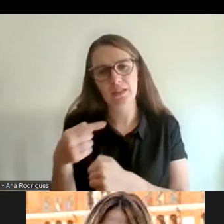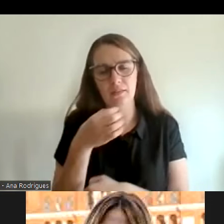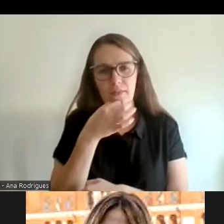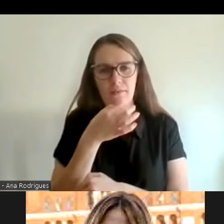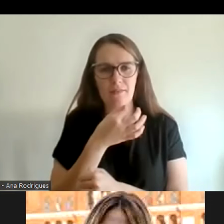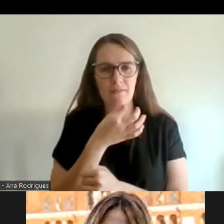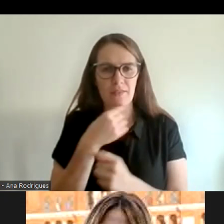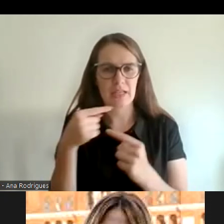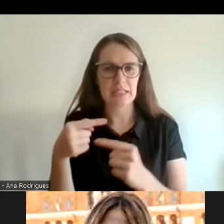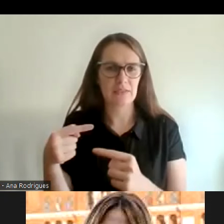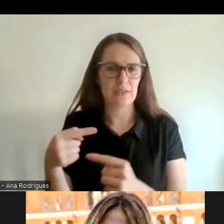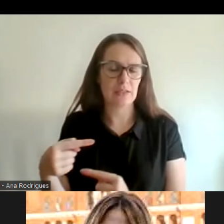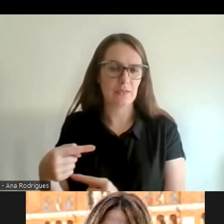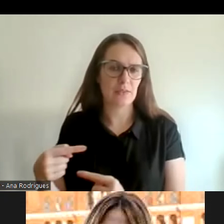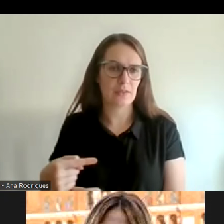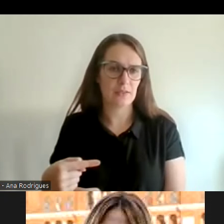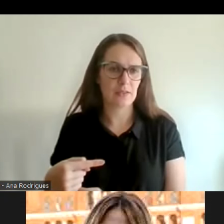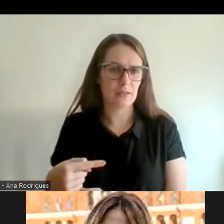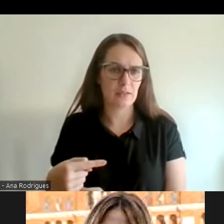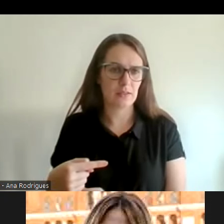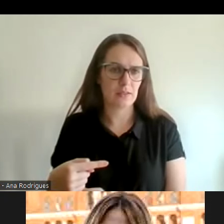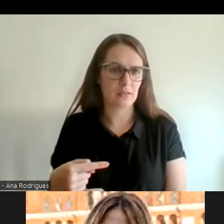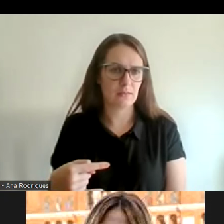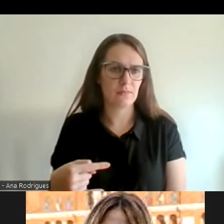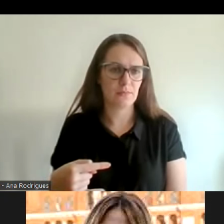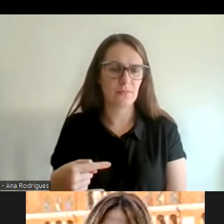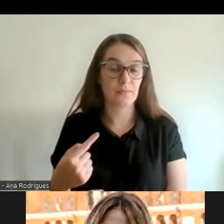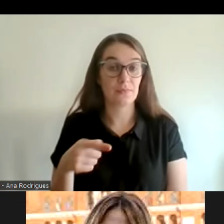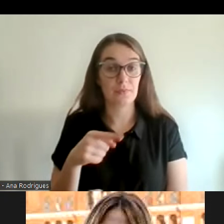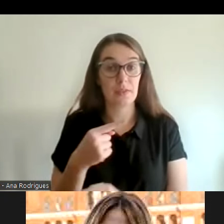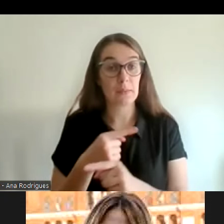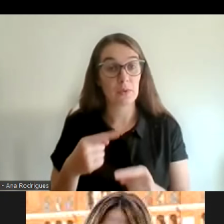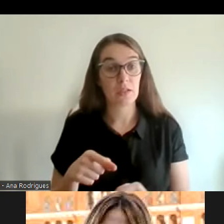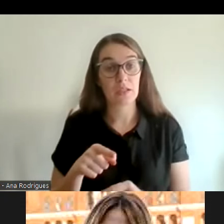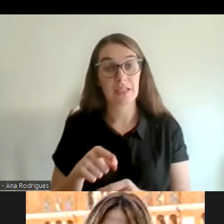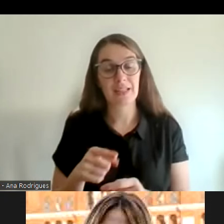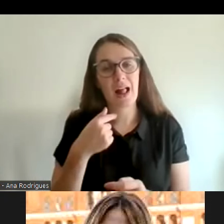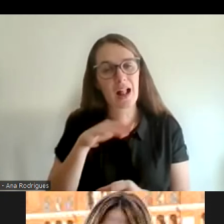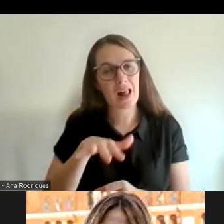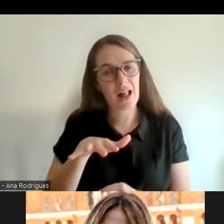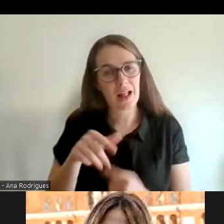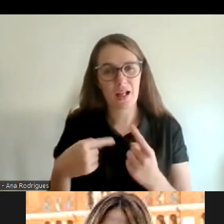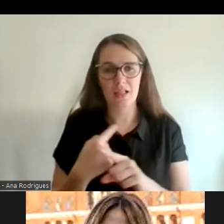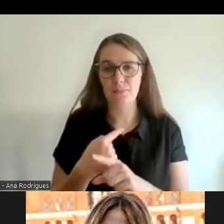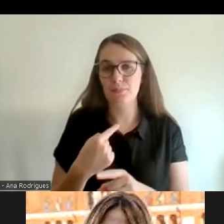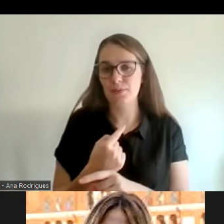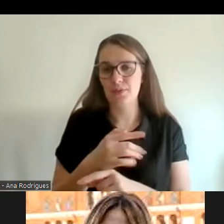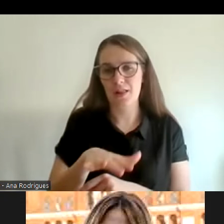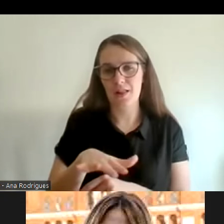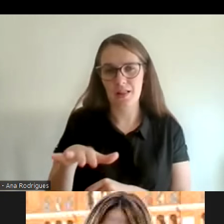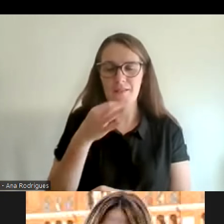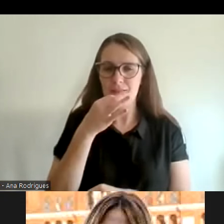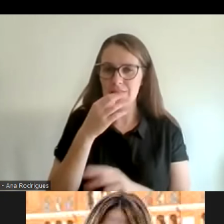opinions, unless their remain to